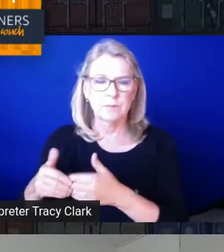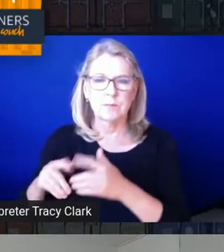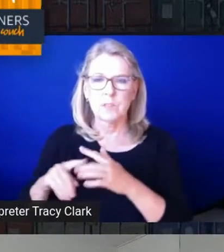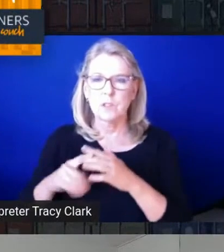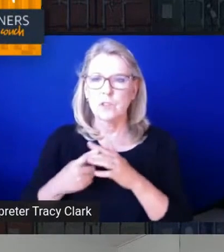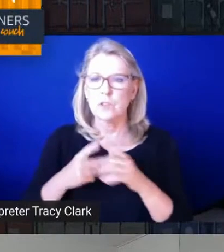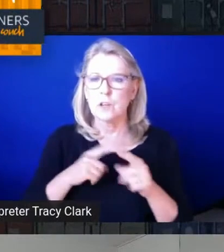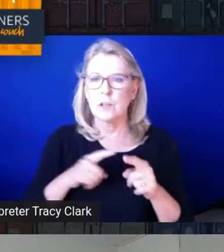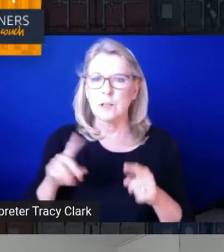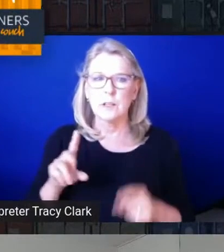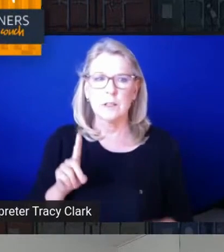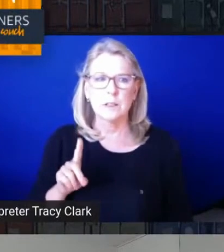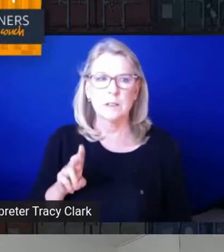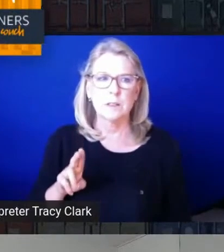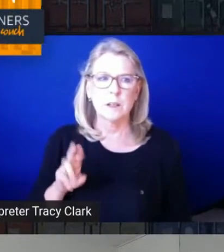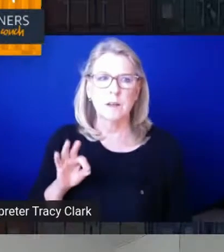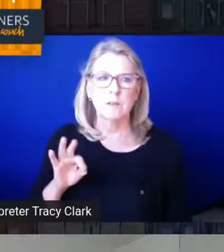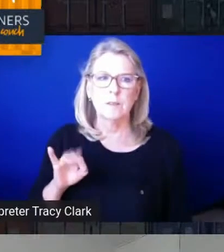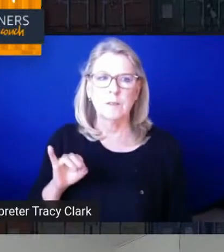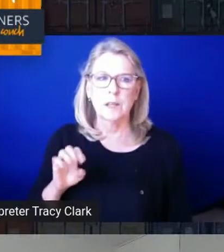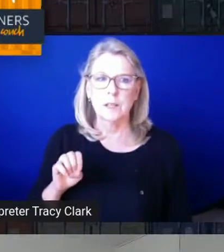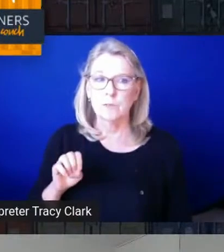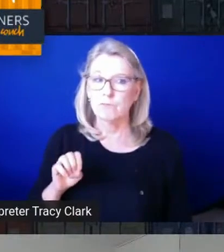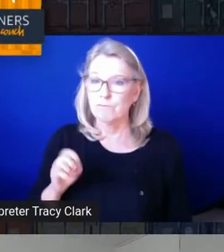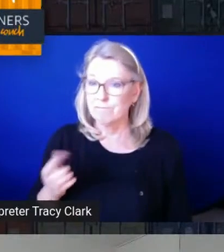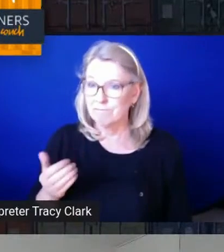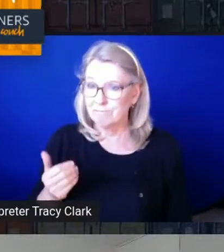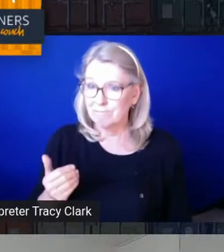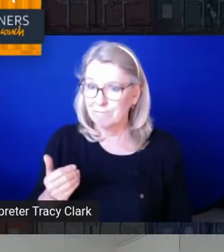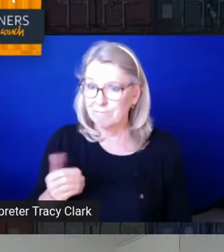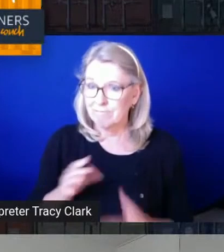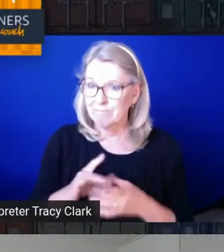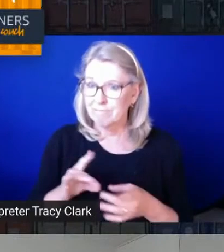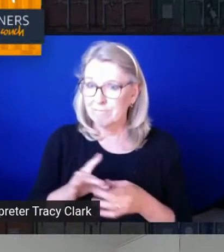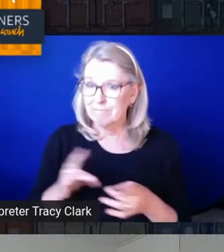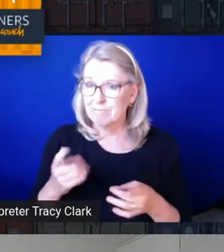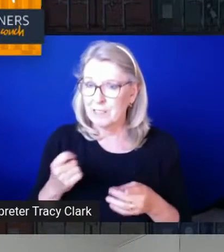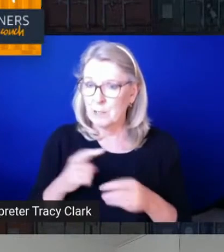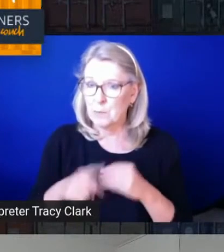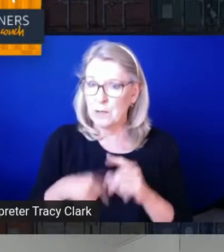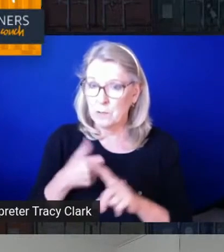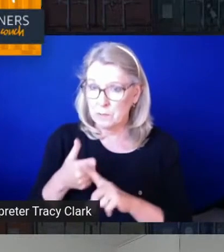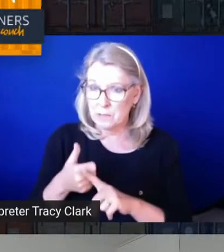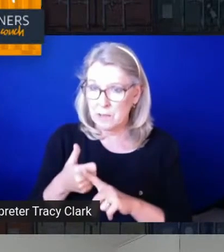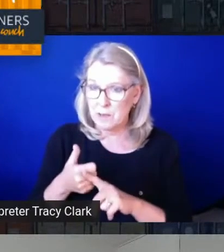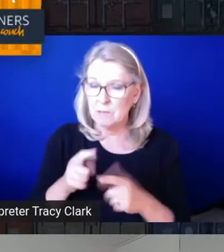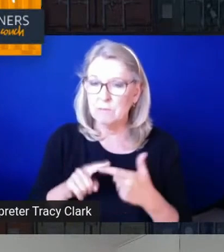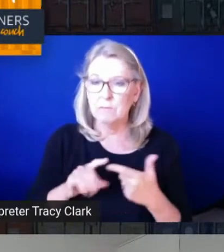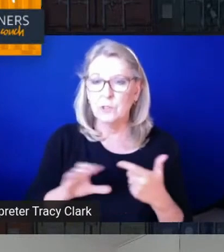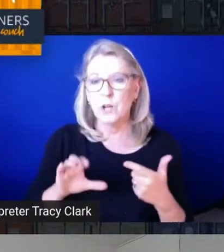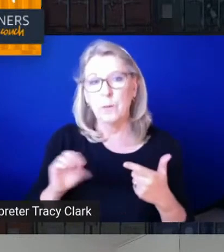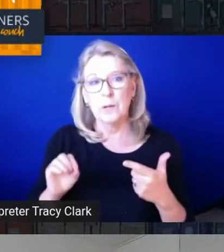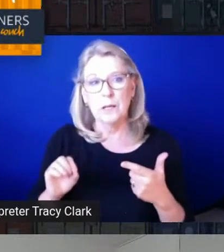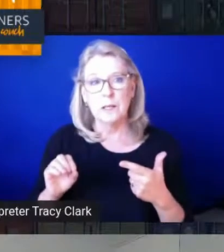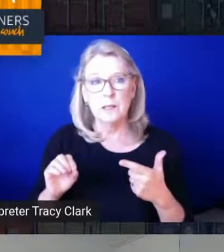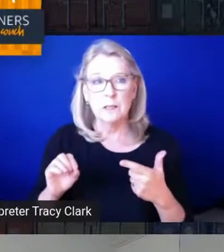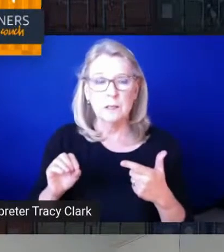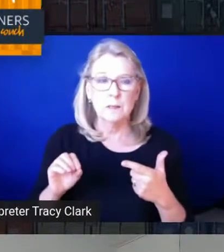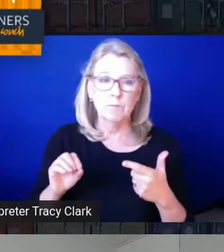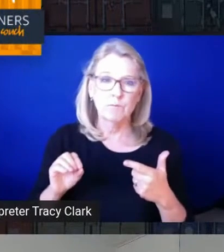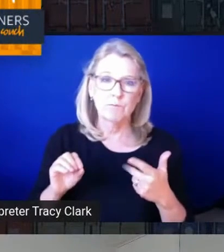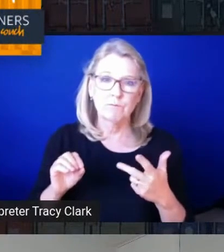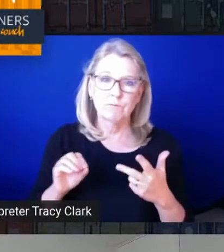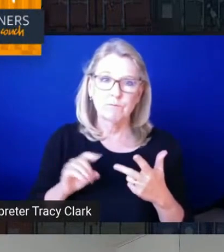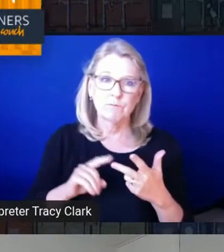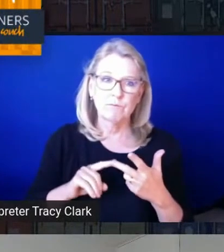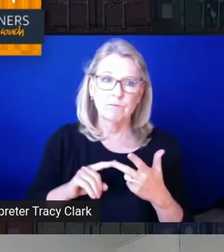why don't you kick us off? Tell us a bit about yourself, your company, and perhaps by answering, what are